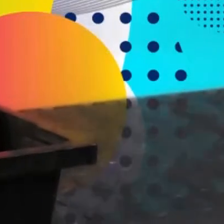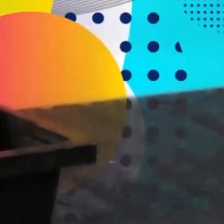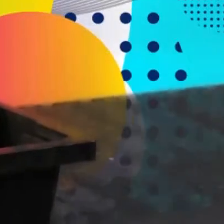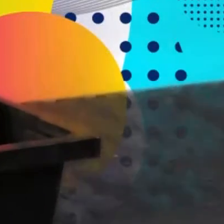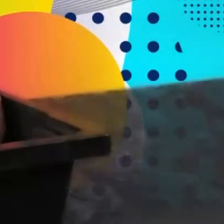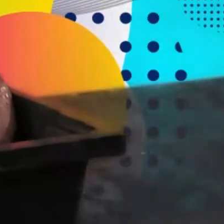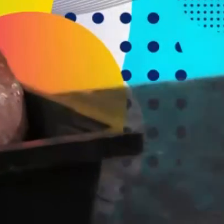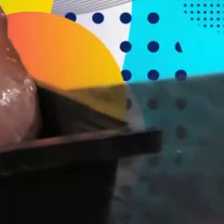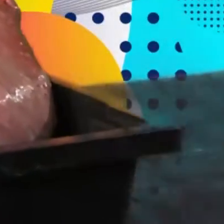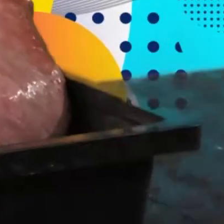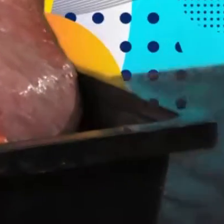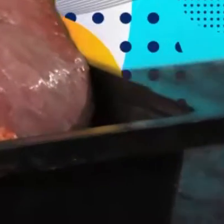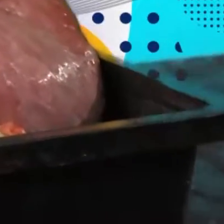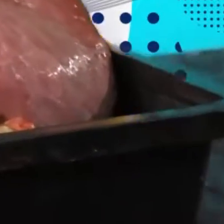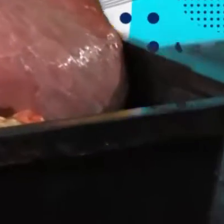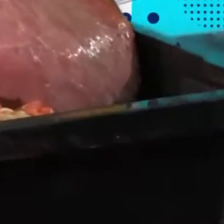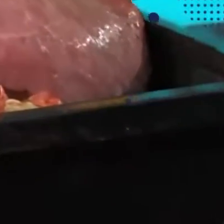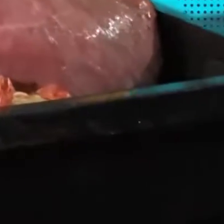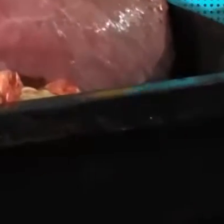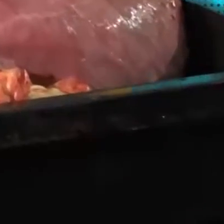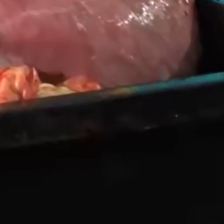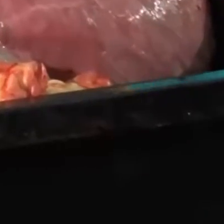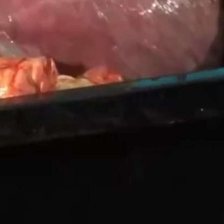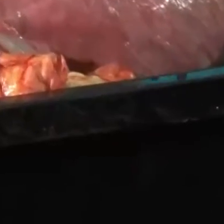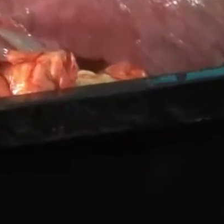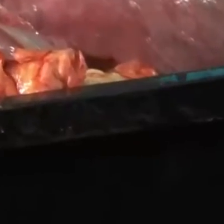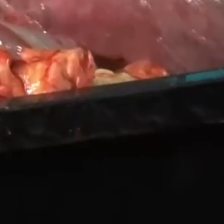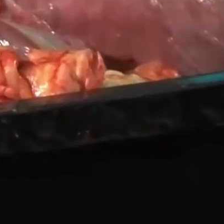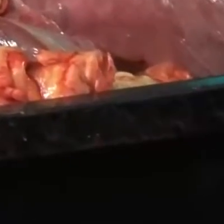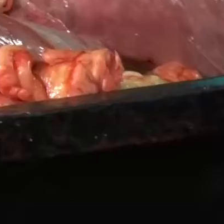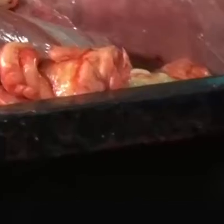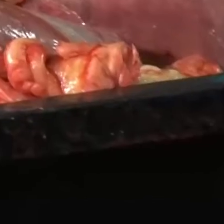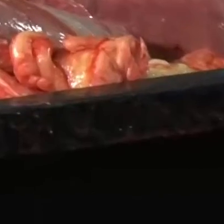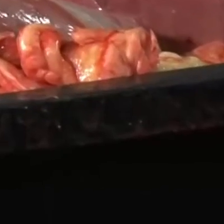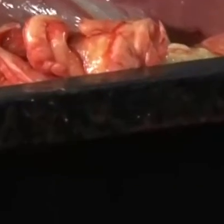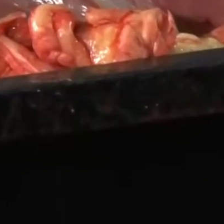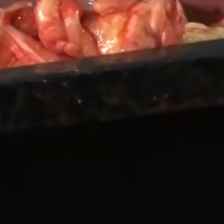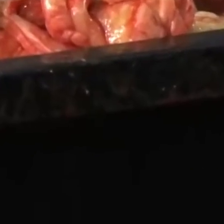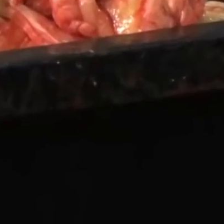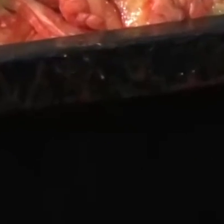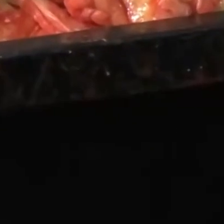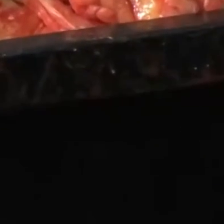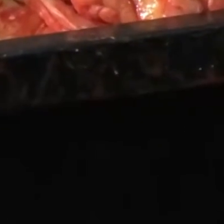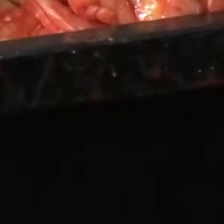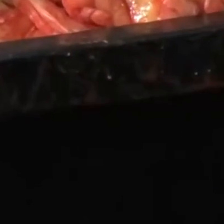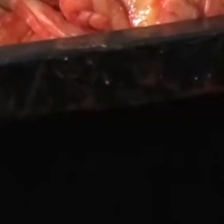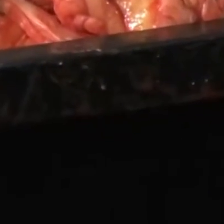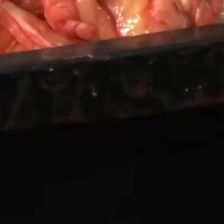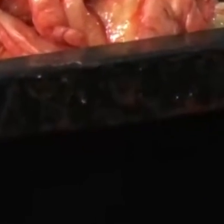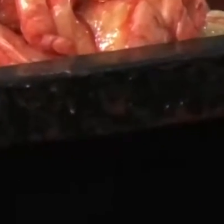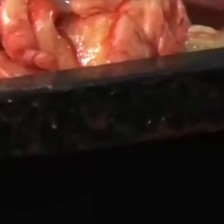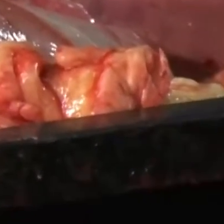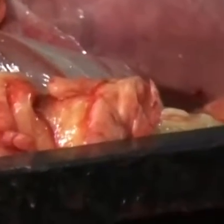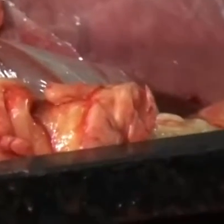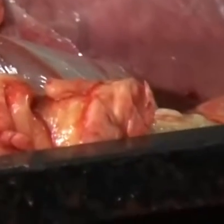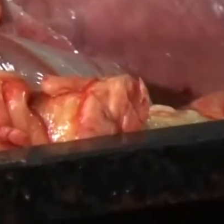bumps. Now, the trachea is like a plastic straw, not a paper straw. And what do I mean by that is there's a reason why there were